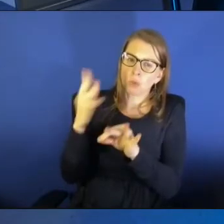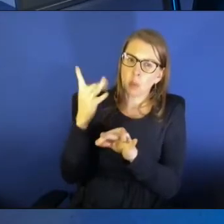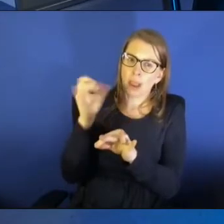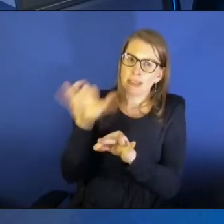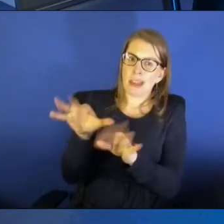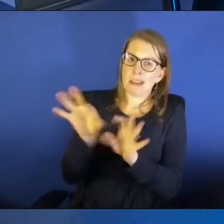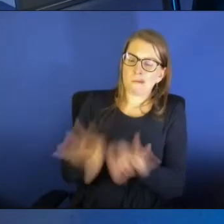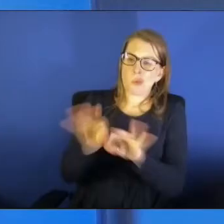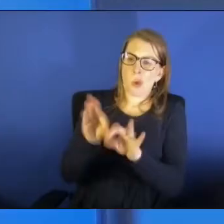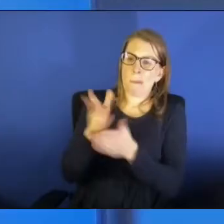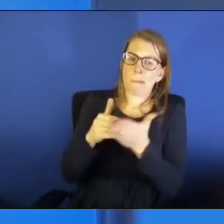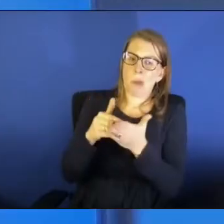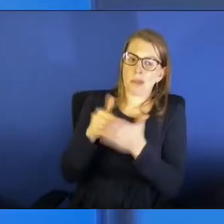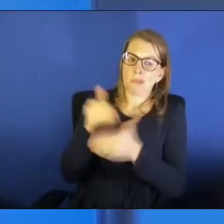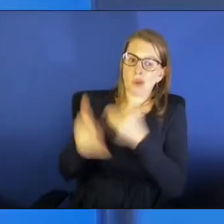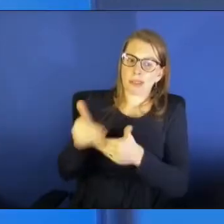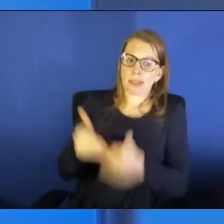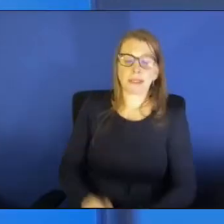so to speak? Yeah,